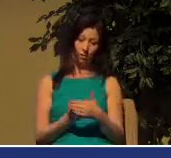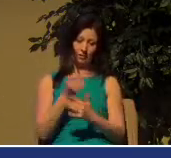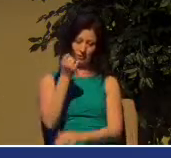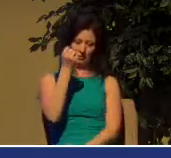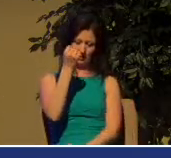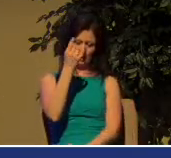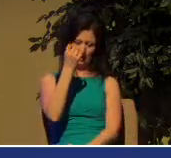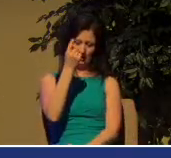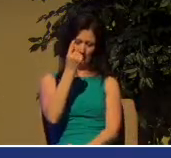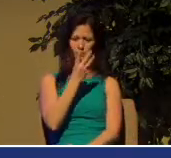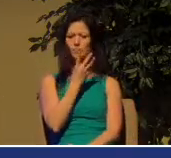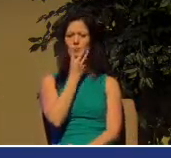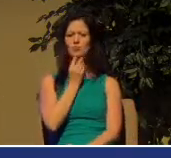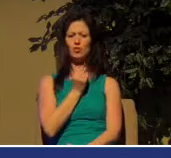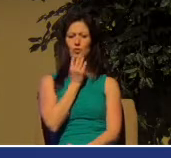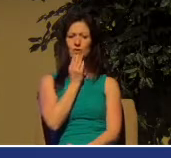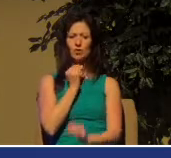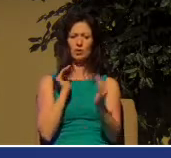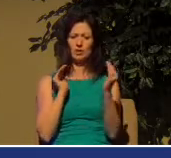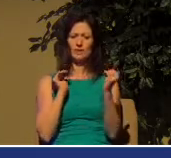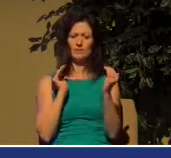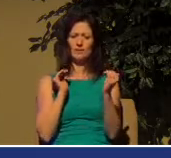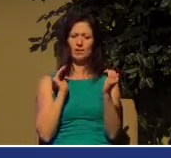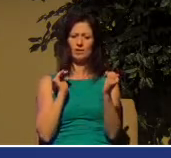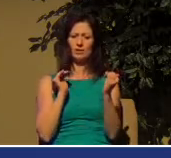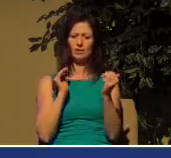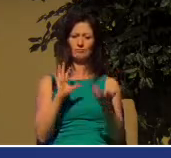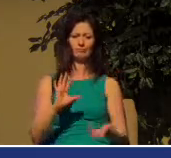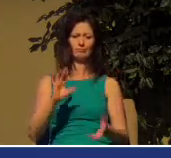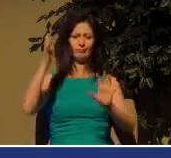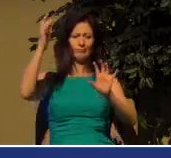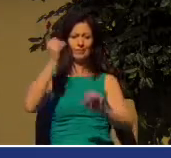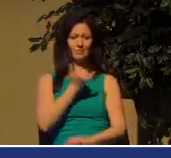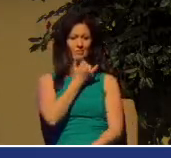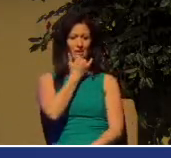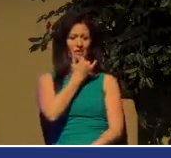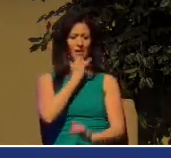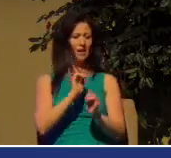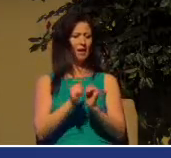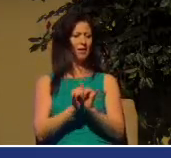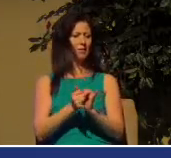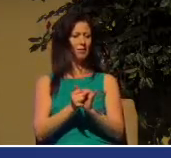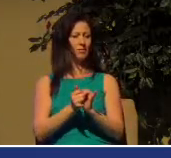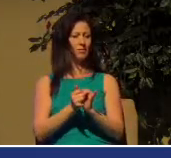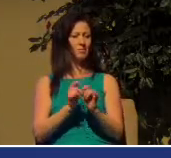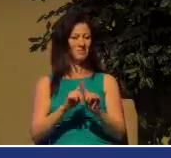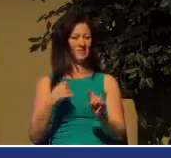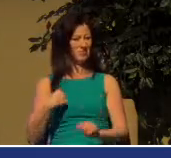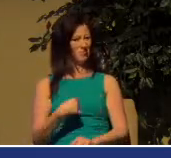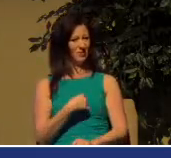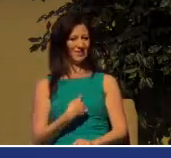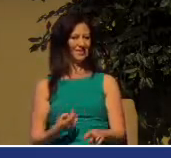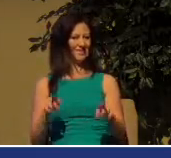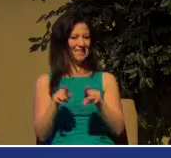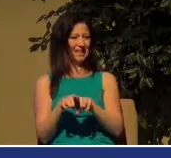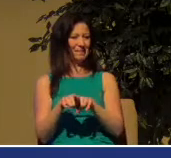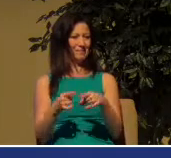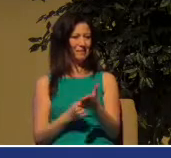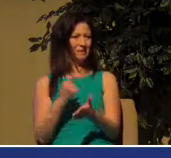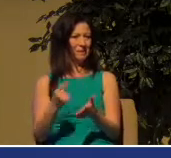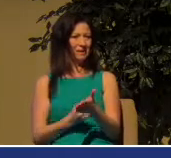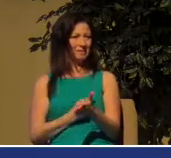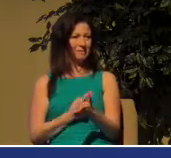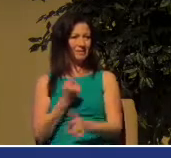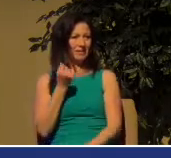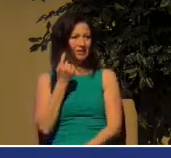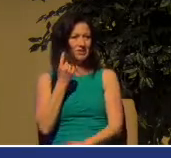Jewish expectations went wrong, how readily we fall into that same trap ourselves,